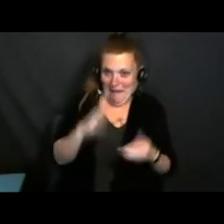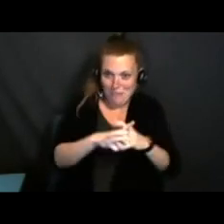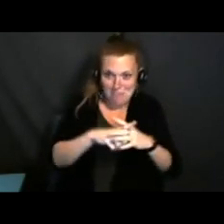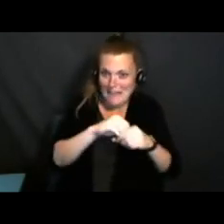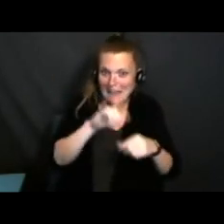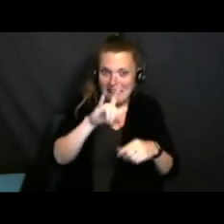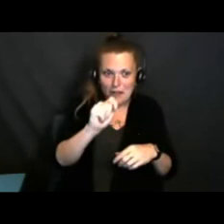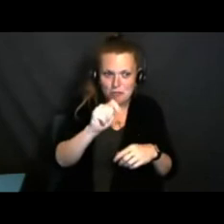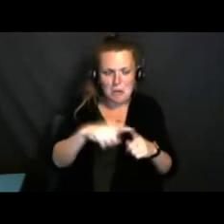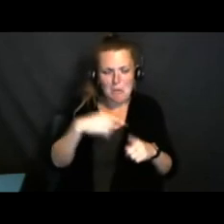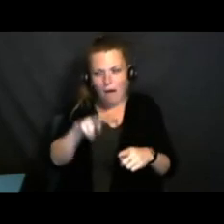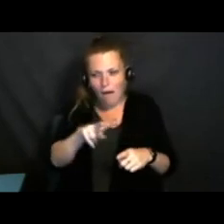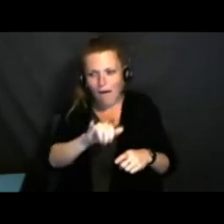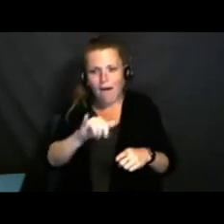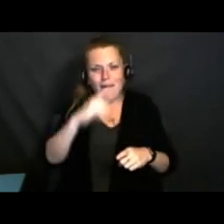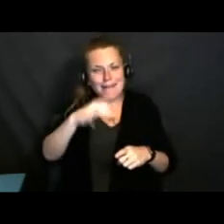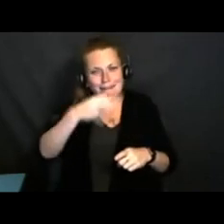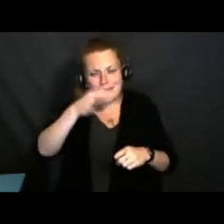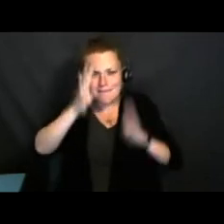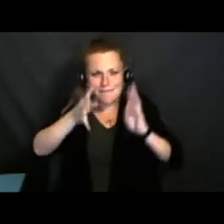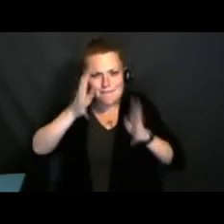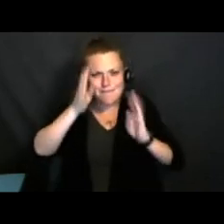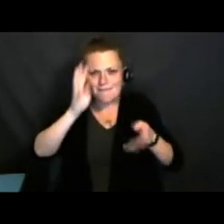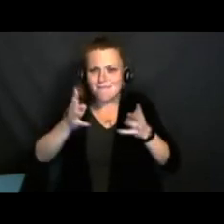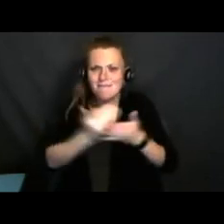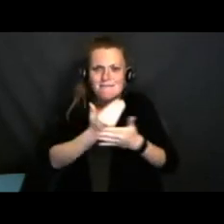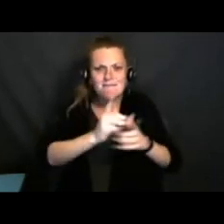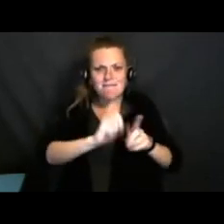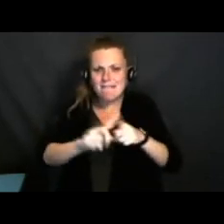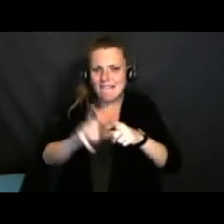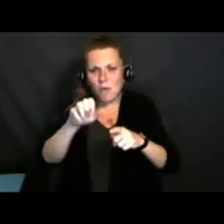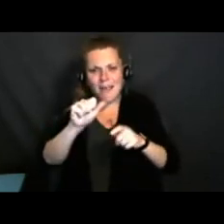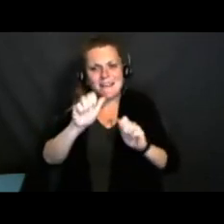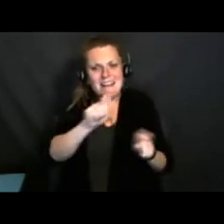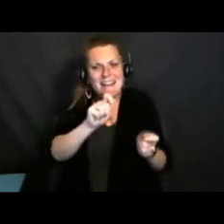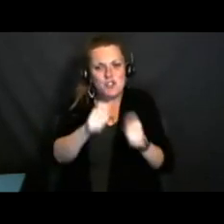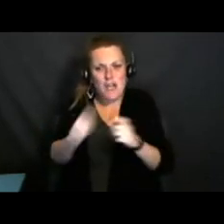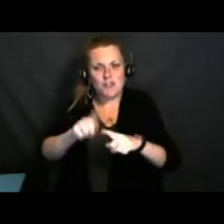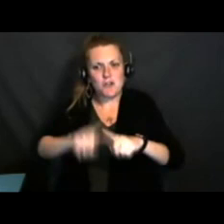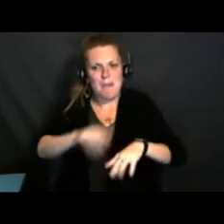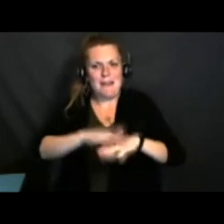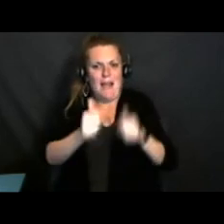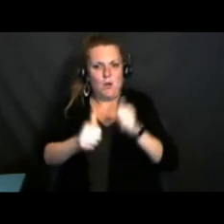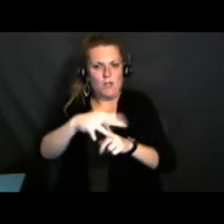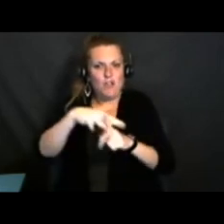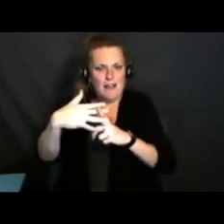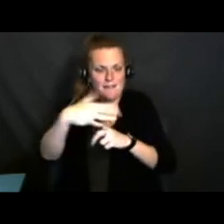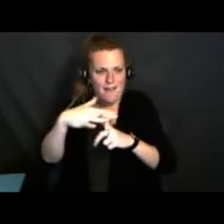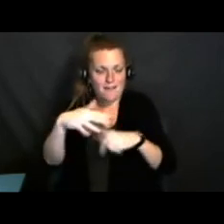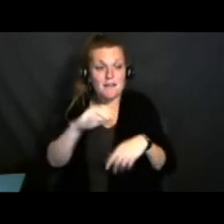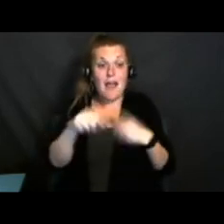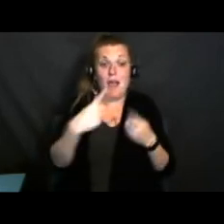I see them doing finger counting all kinds of ways that change depending on the context. And when I collect finger counting data myself,